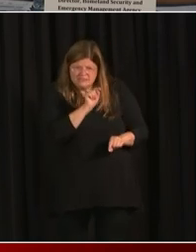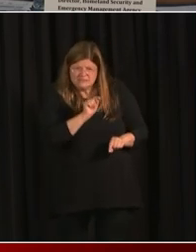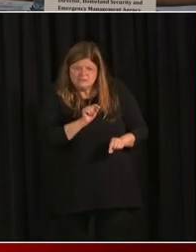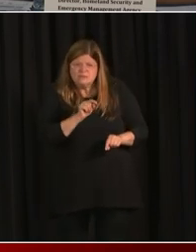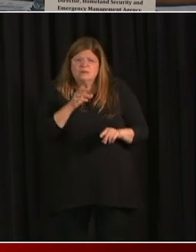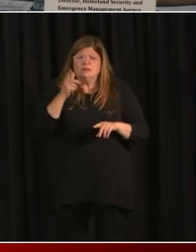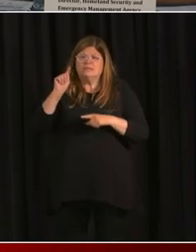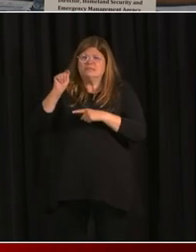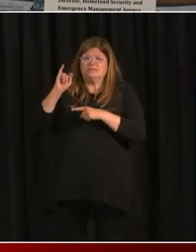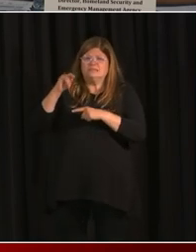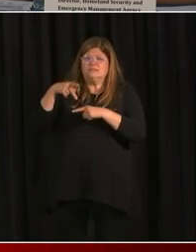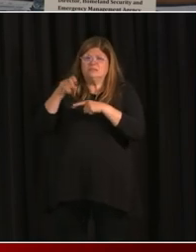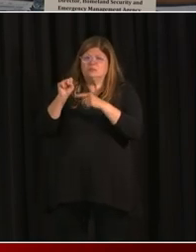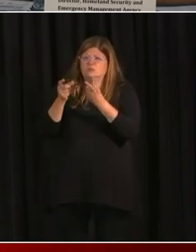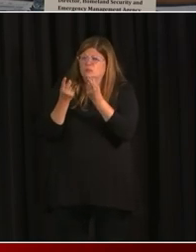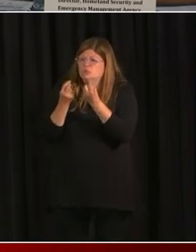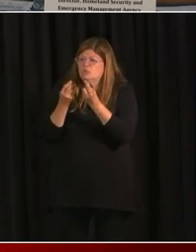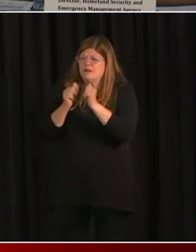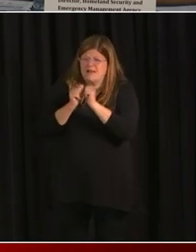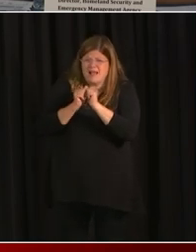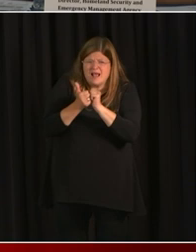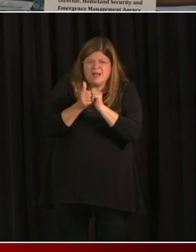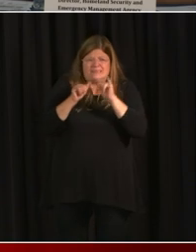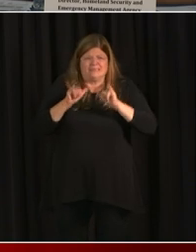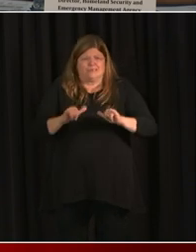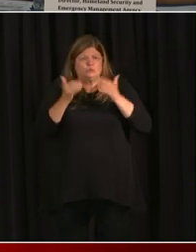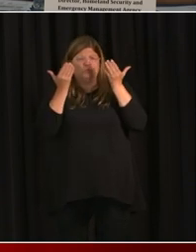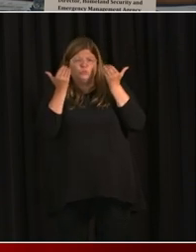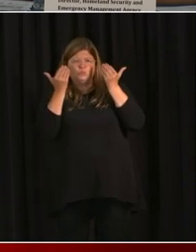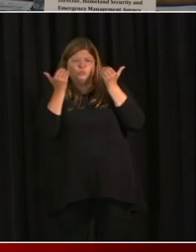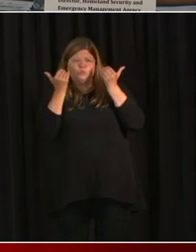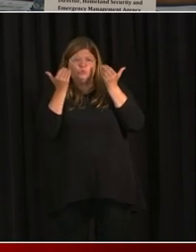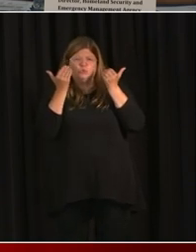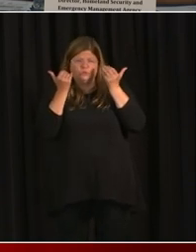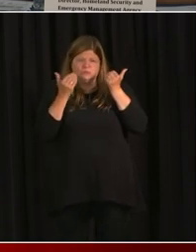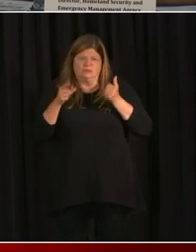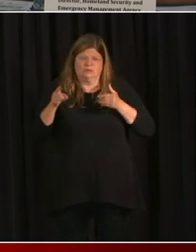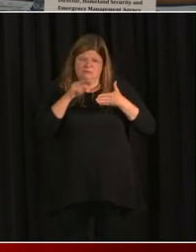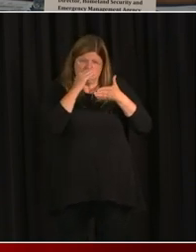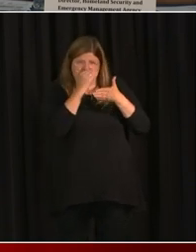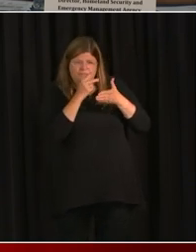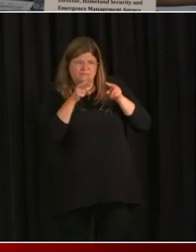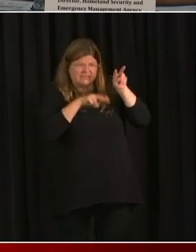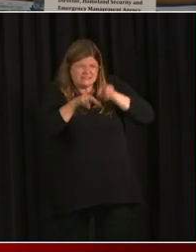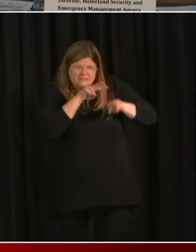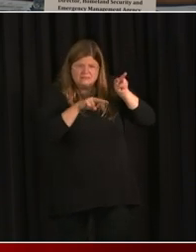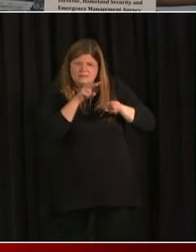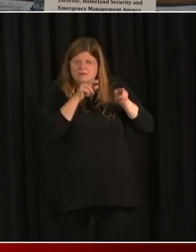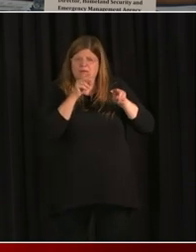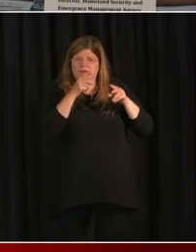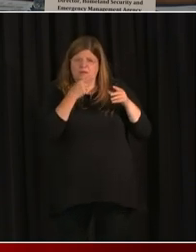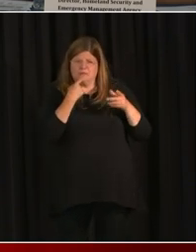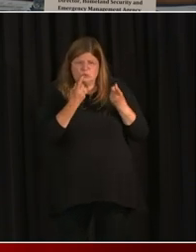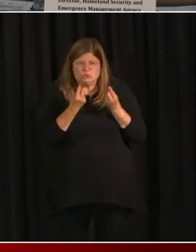that you stay cool and making sure also that you're looking out for whether it be your family members or neighbors.